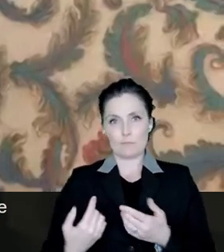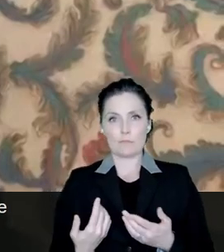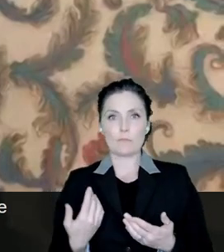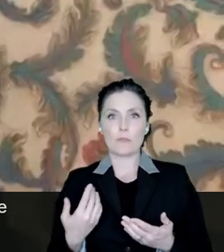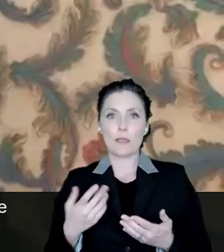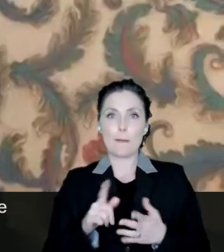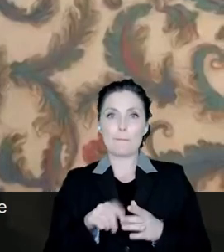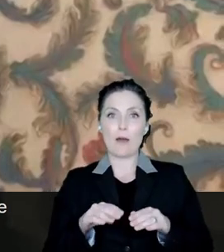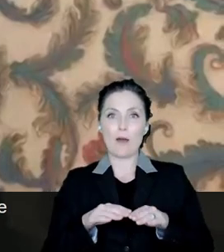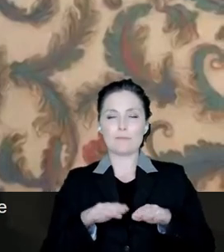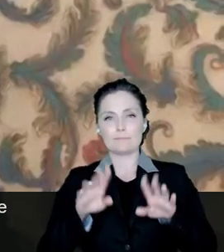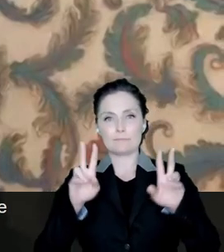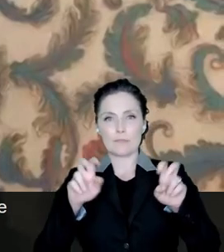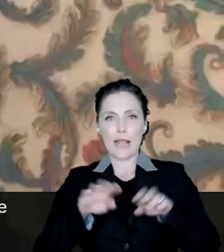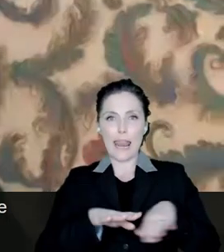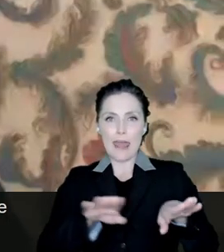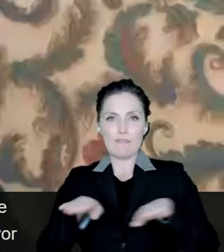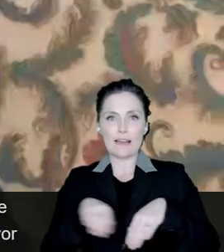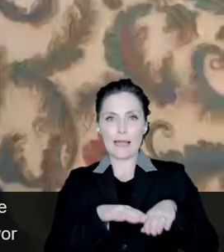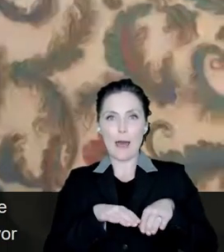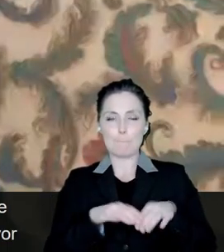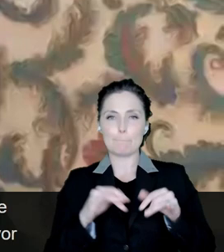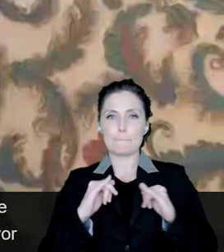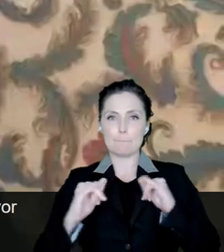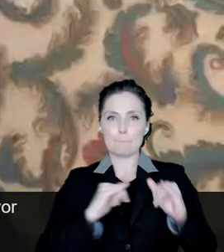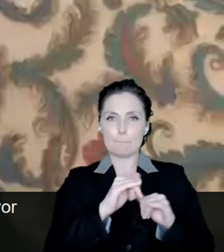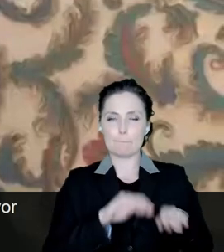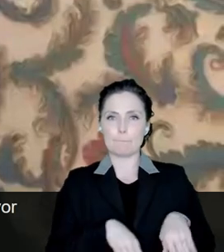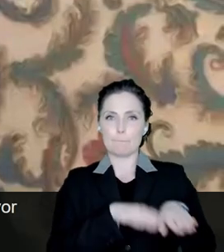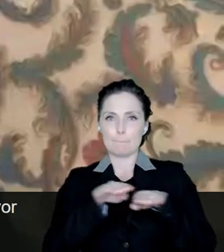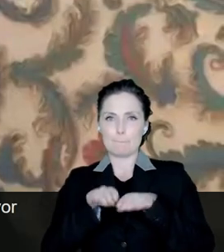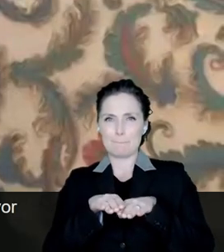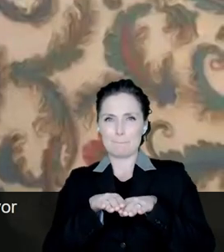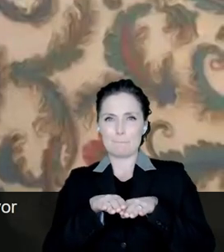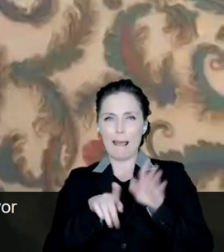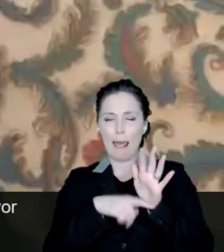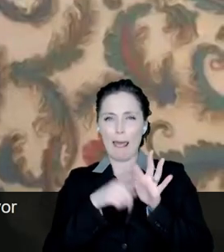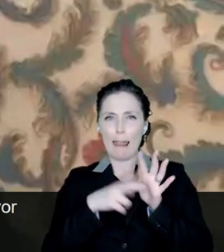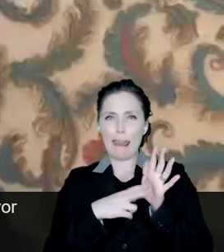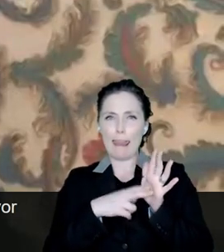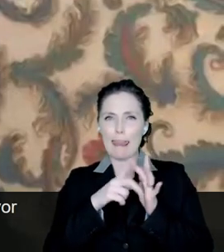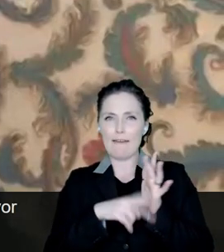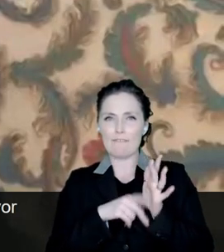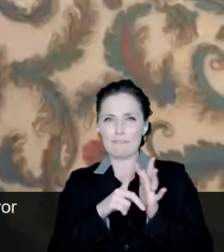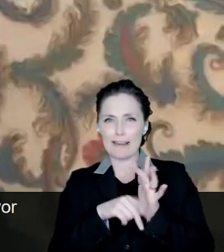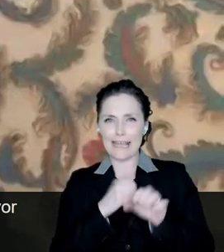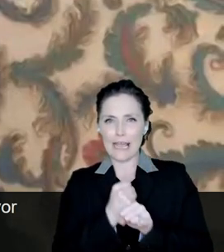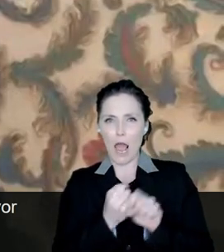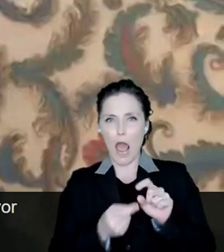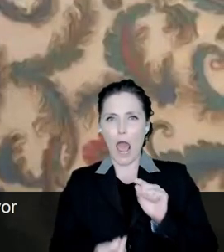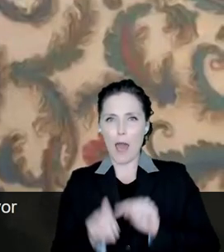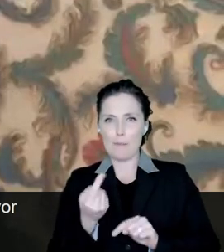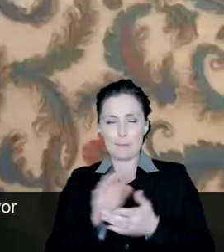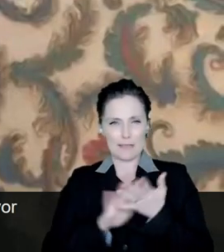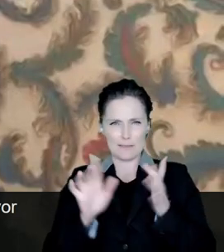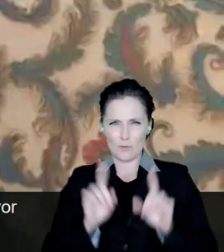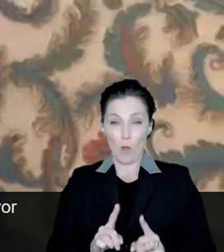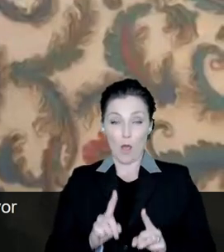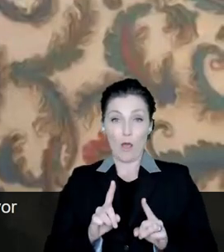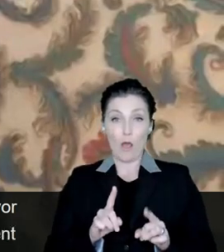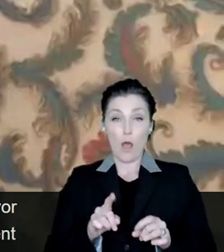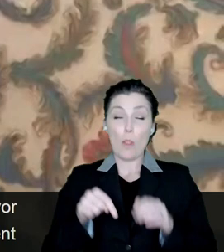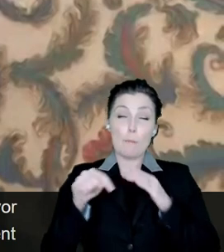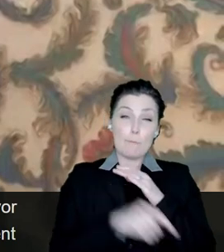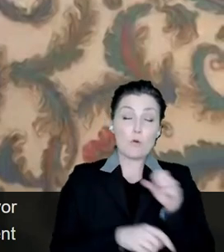up agenda. We know that levelling up at the moment means levelling down for the poorest of